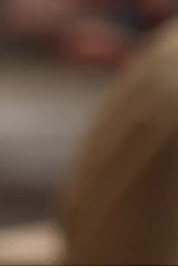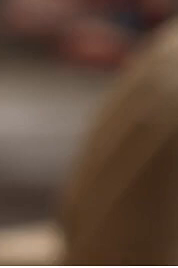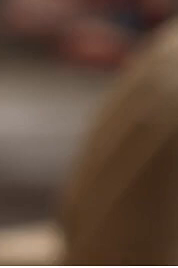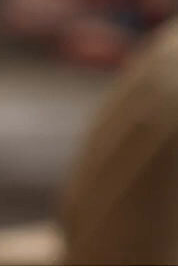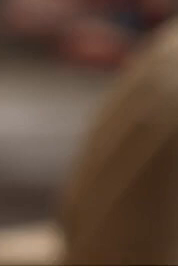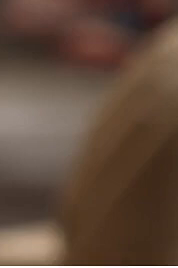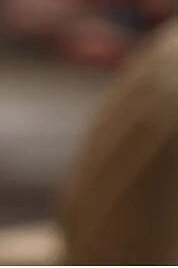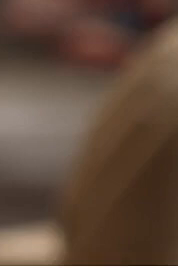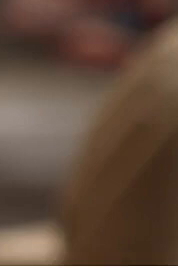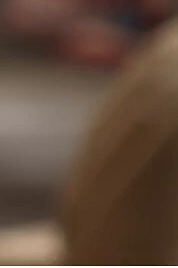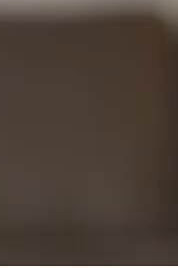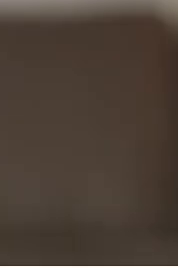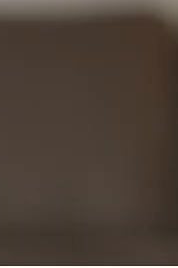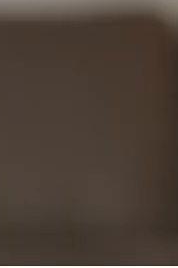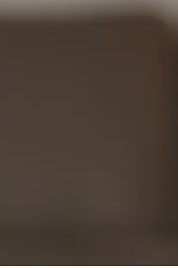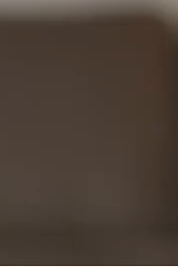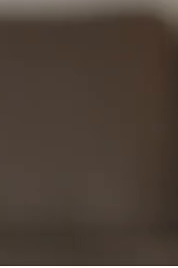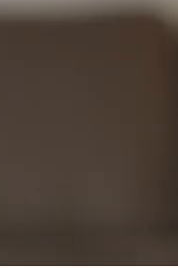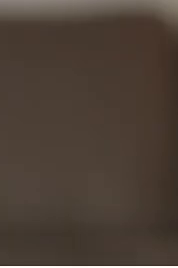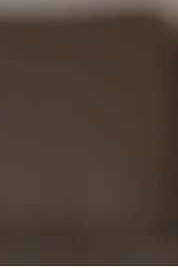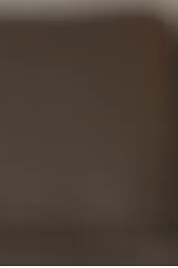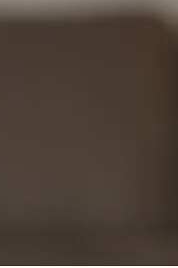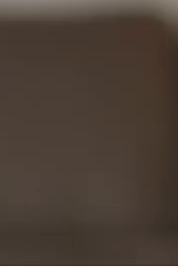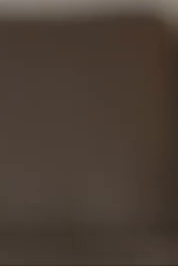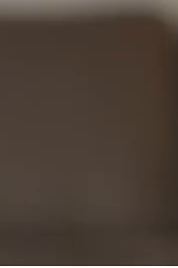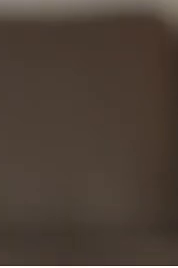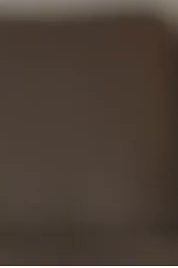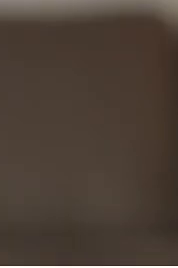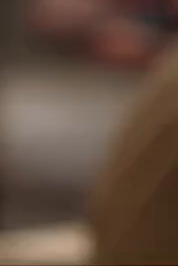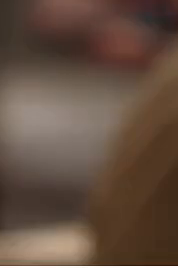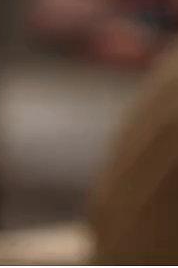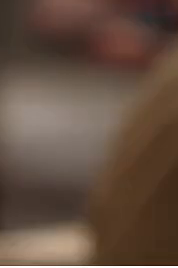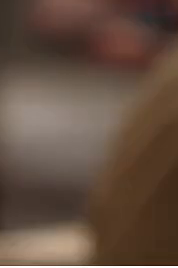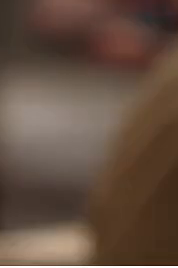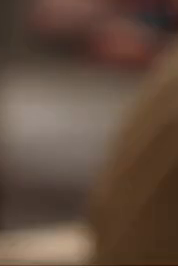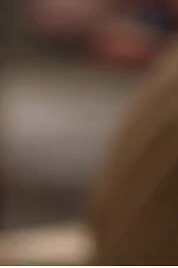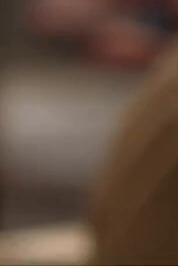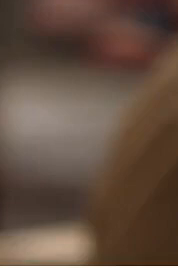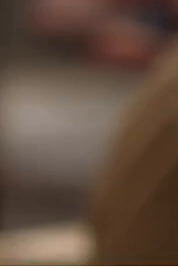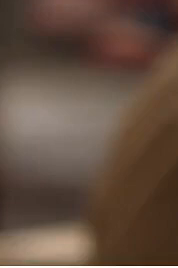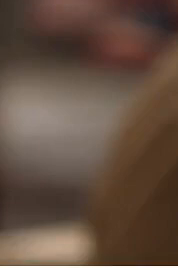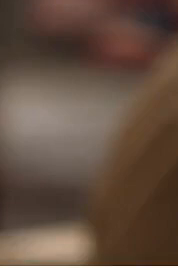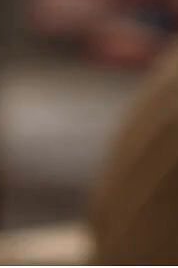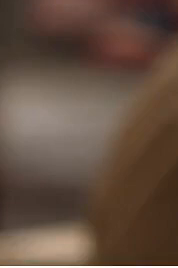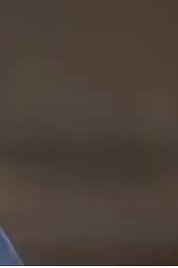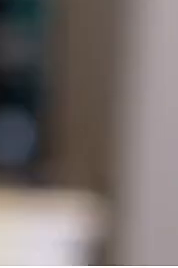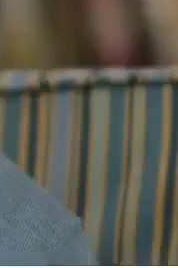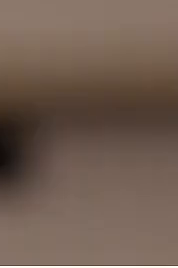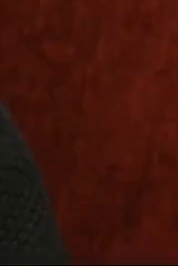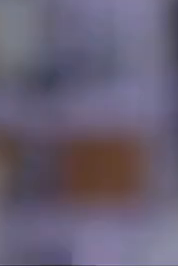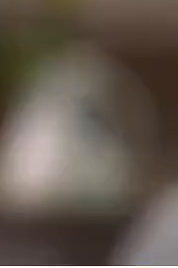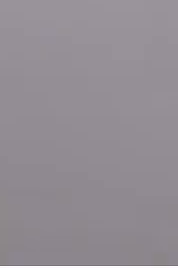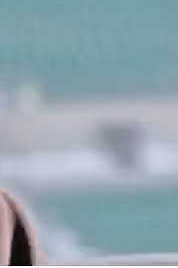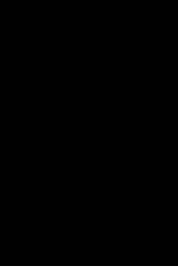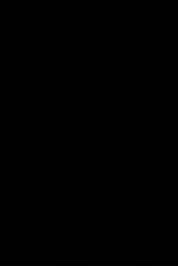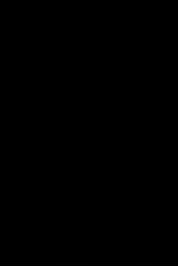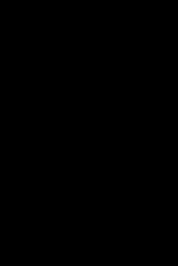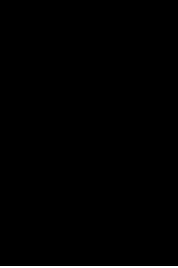I would like to be protected, and at the same time, I would like to protect other people too.